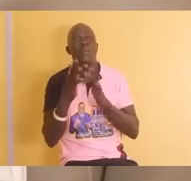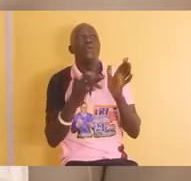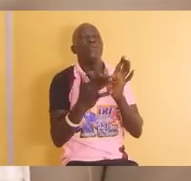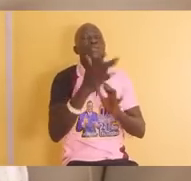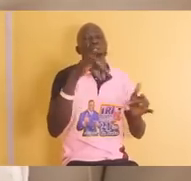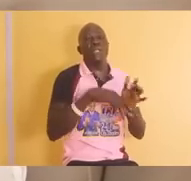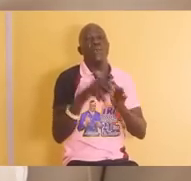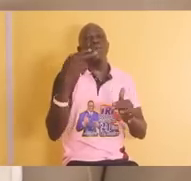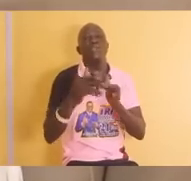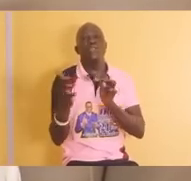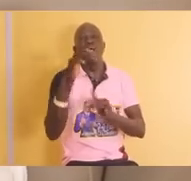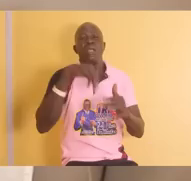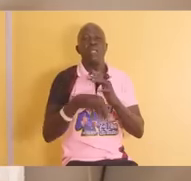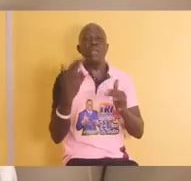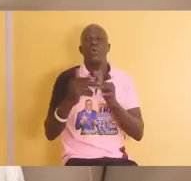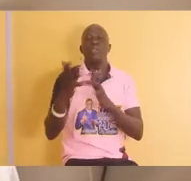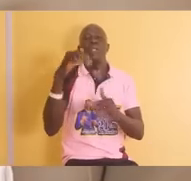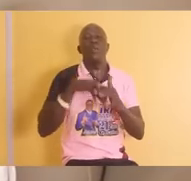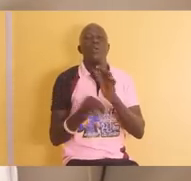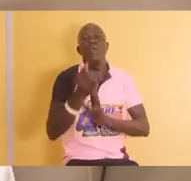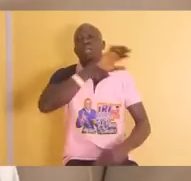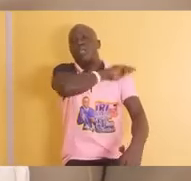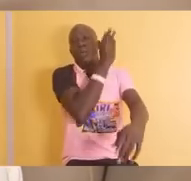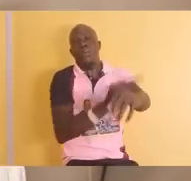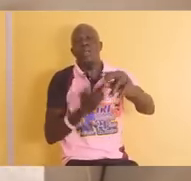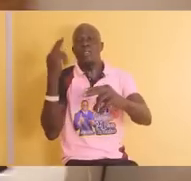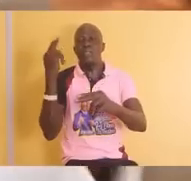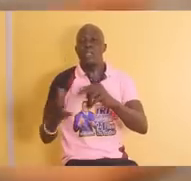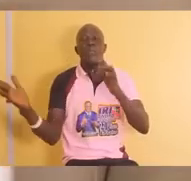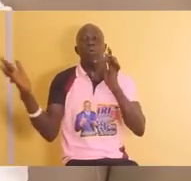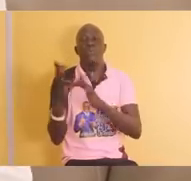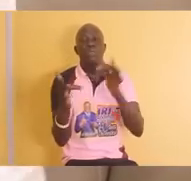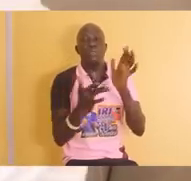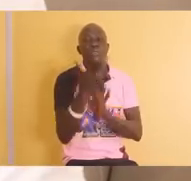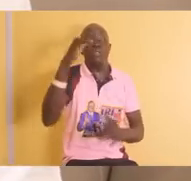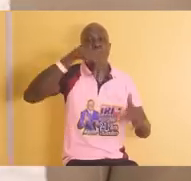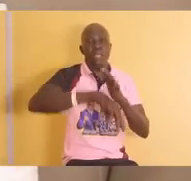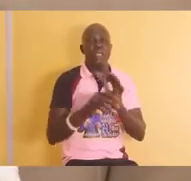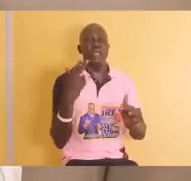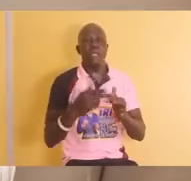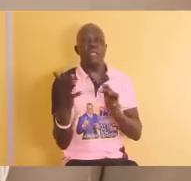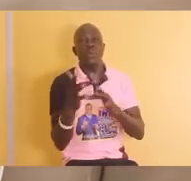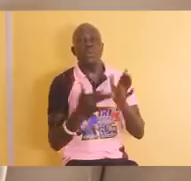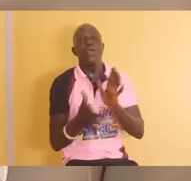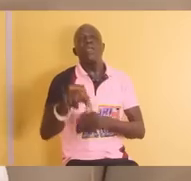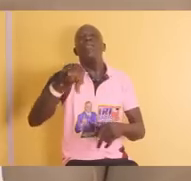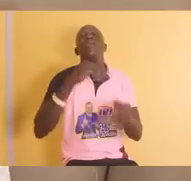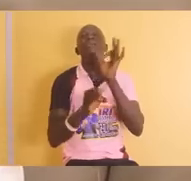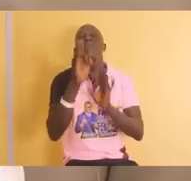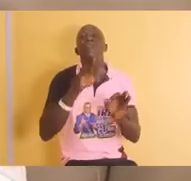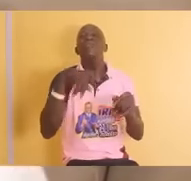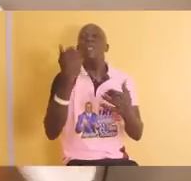je aboje ni ja ba yi ka bo afa mo ga leka. Keke bu na ja ri ka ku ni ara. E ri abanu tun do. Bo ba le